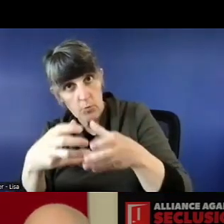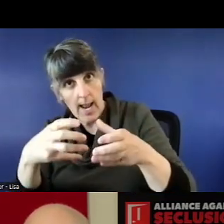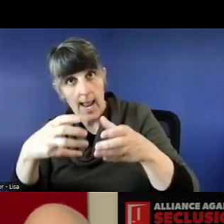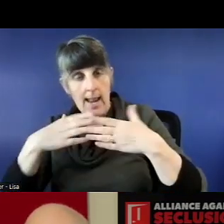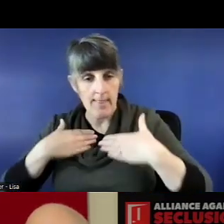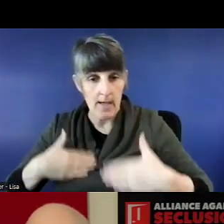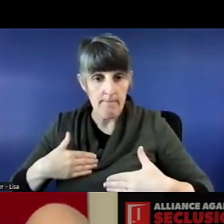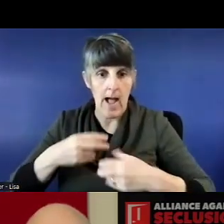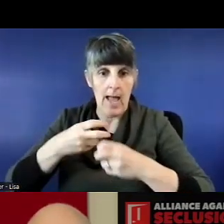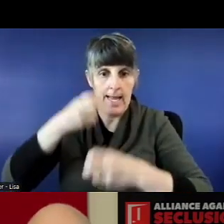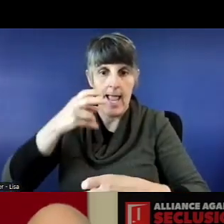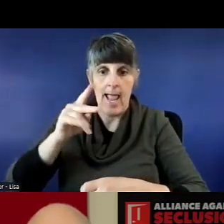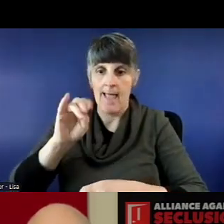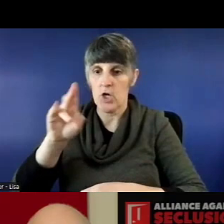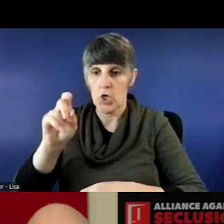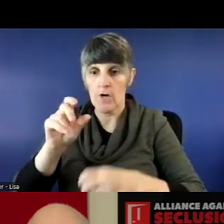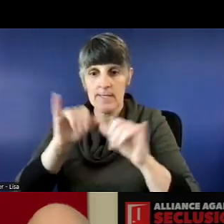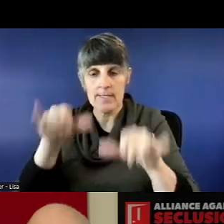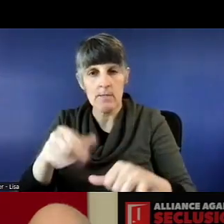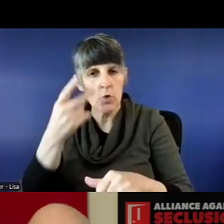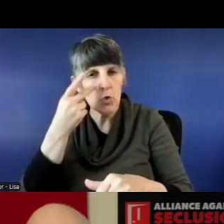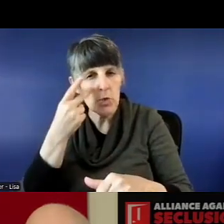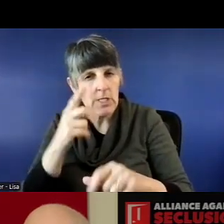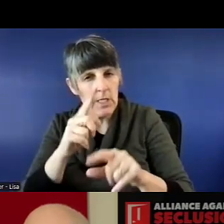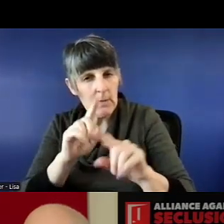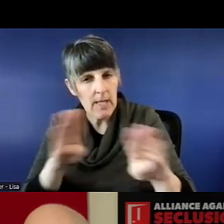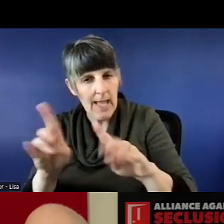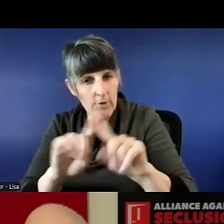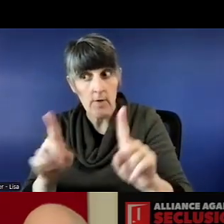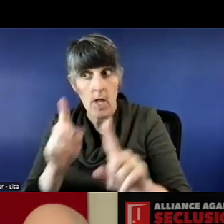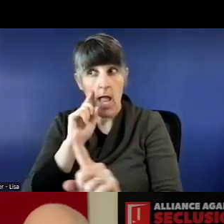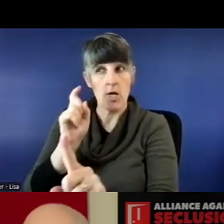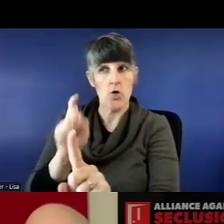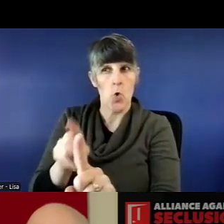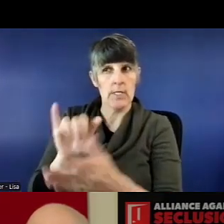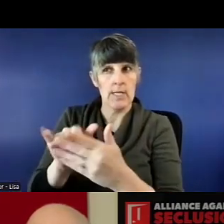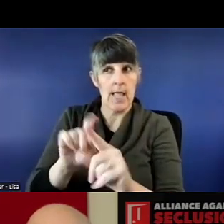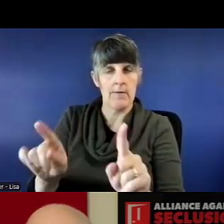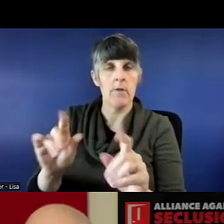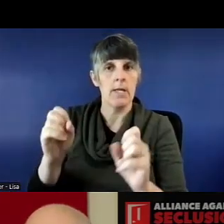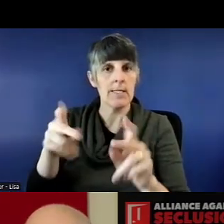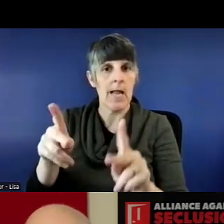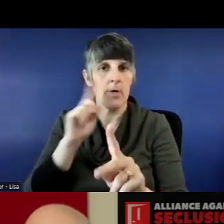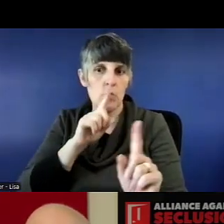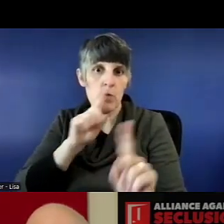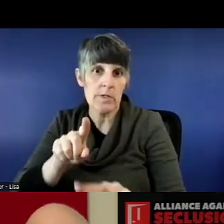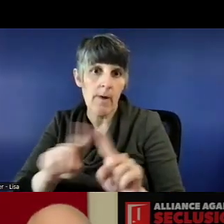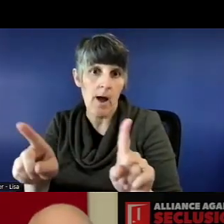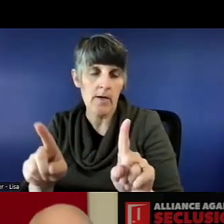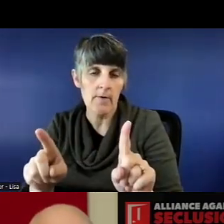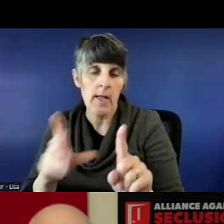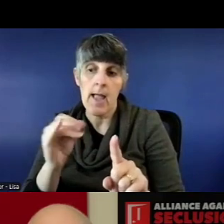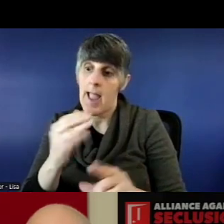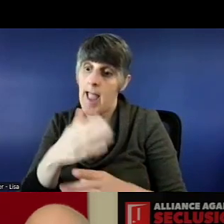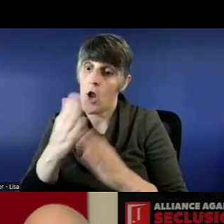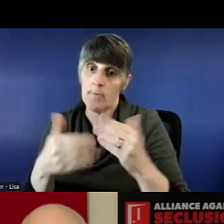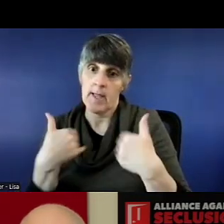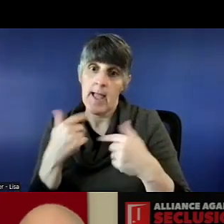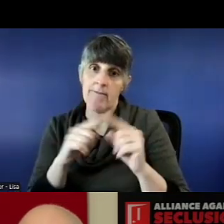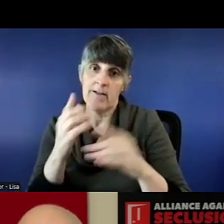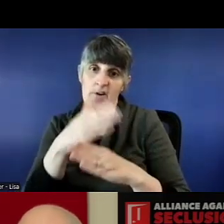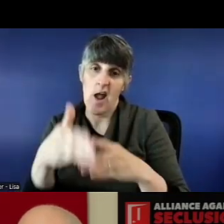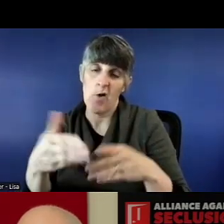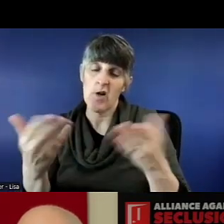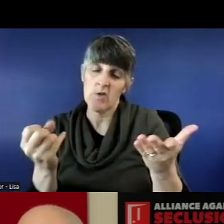nervous system, you see behavior differently. And seeing behavior differently is an opportunity to respond differently and ultimately have different outcomes.